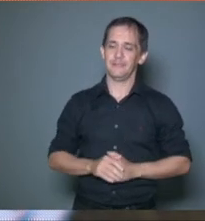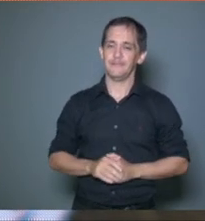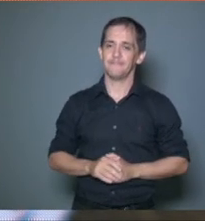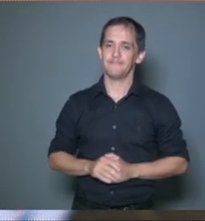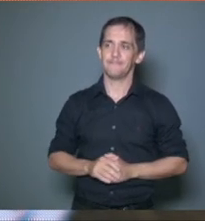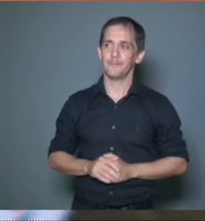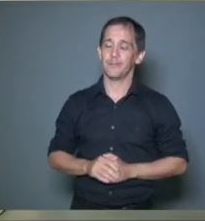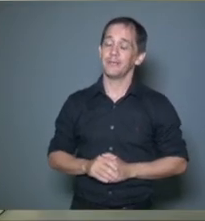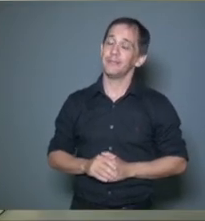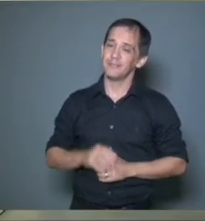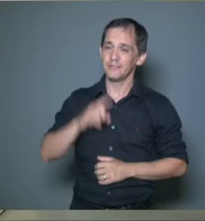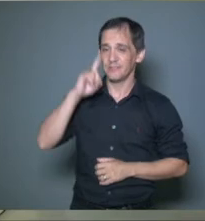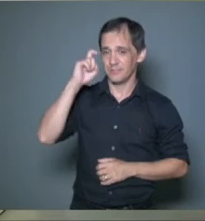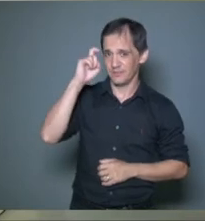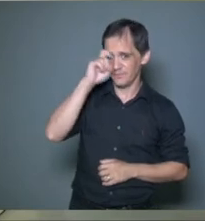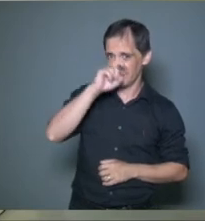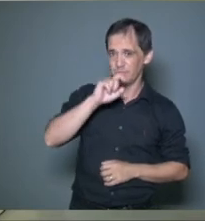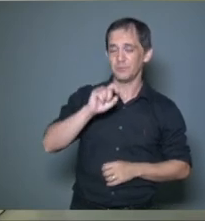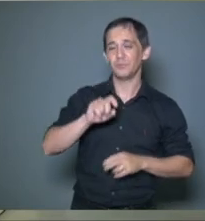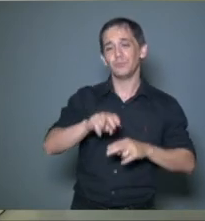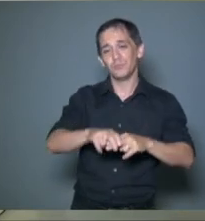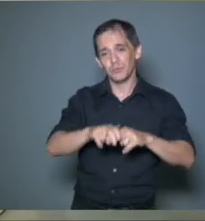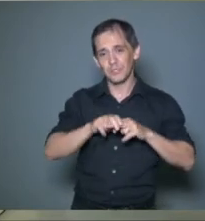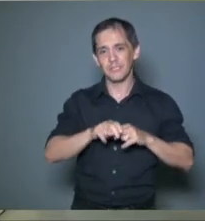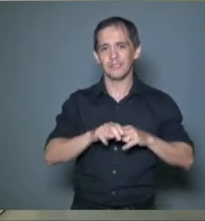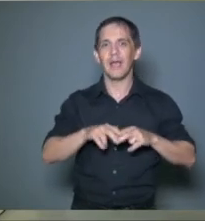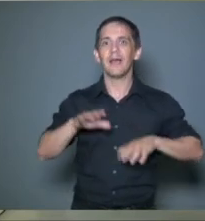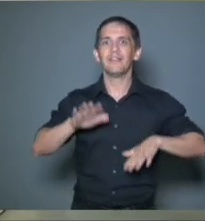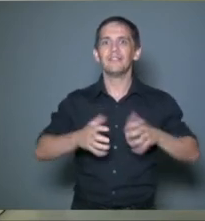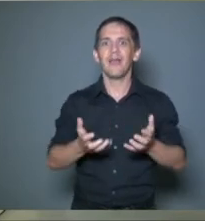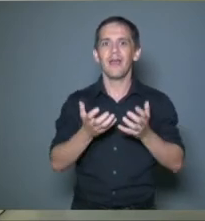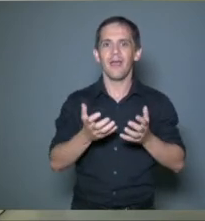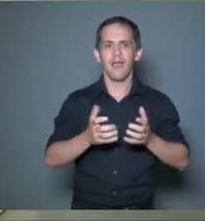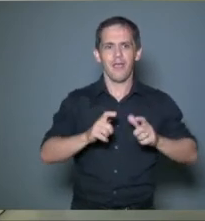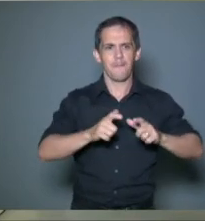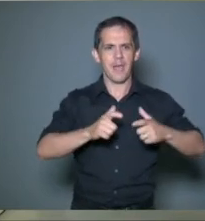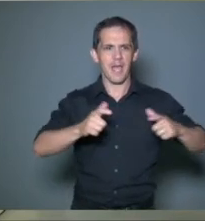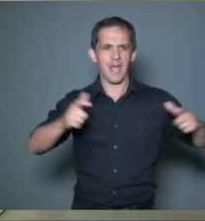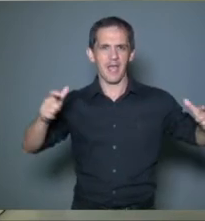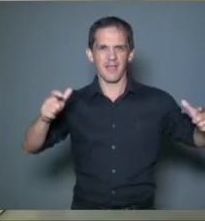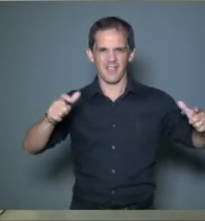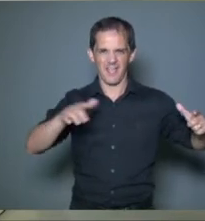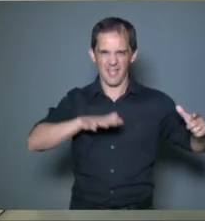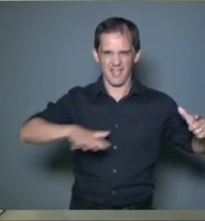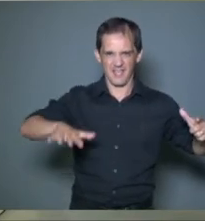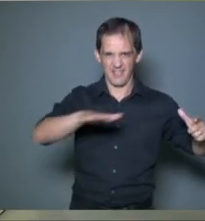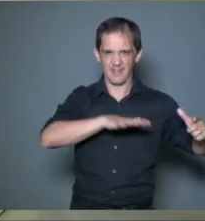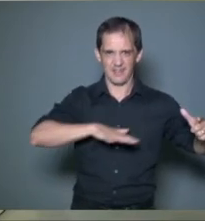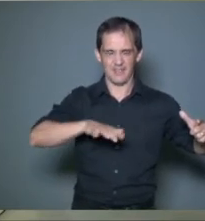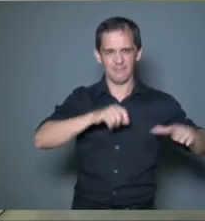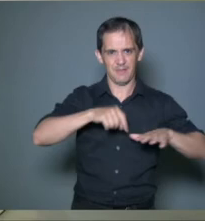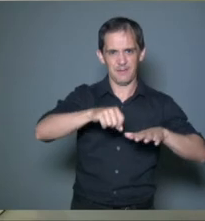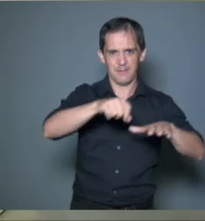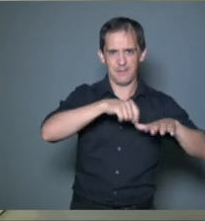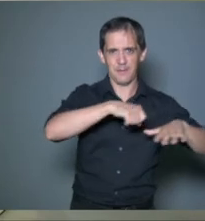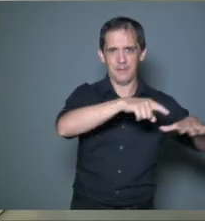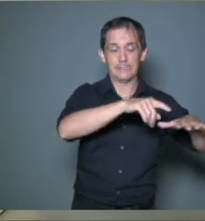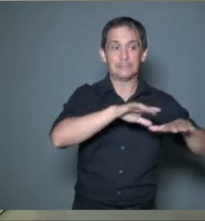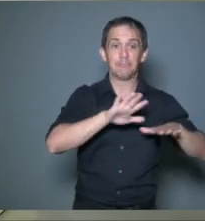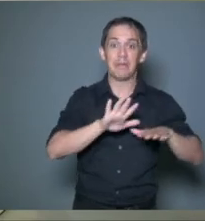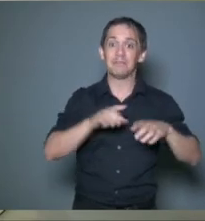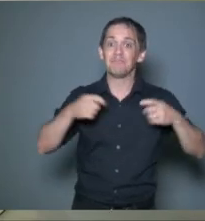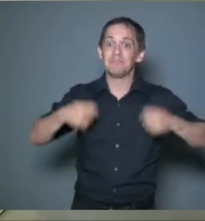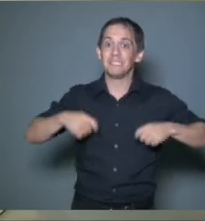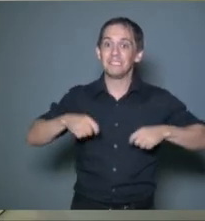Now, well, this is a challenge when you think about expanding planted areas, because when you go into